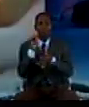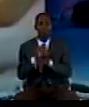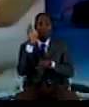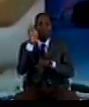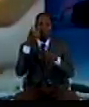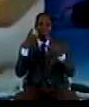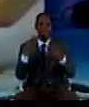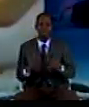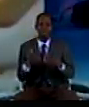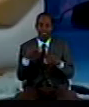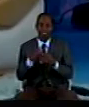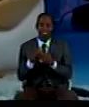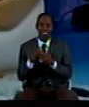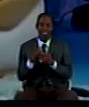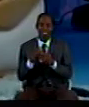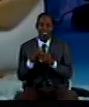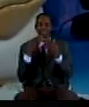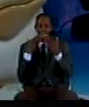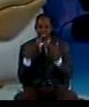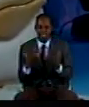Thank you, Mungode.